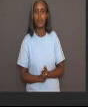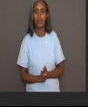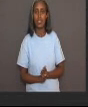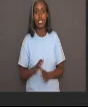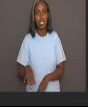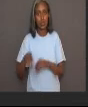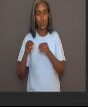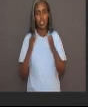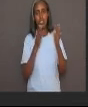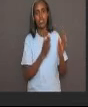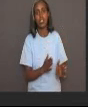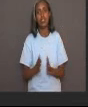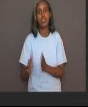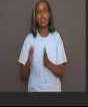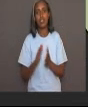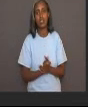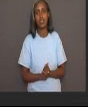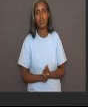Students, let's get ready.